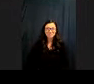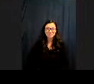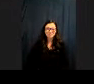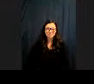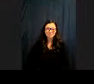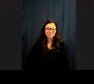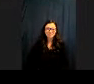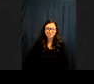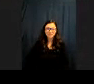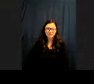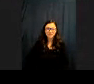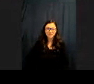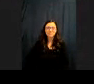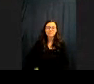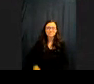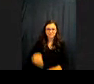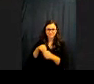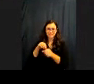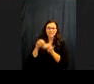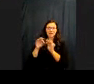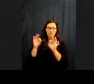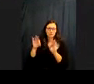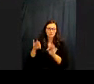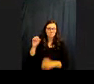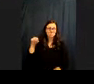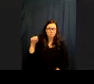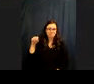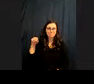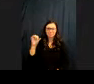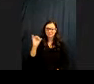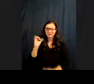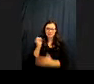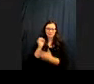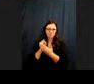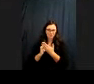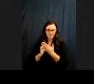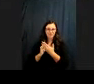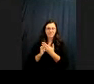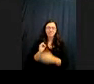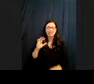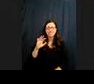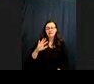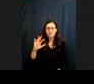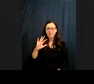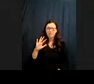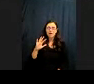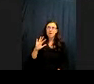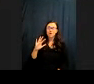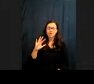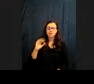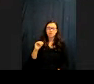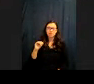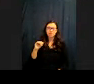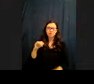They're in frames, just like the artwork, and spread about in the